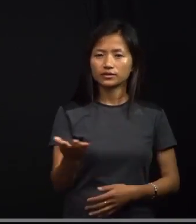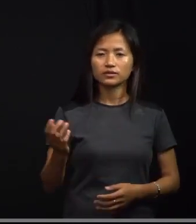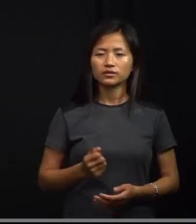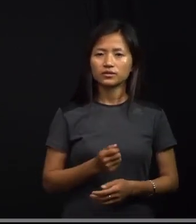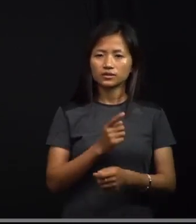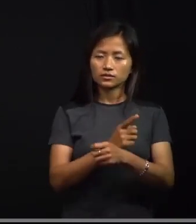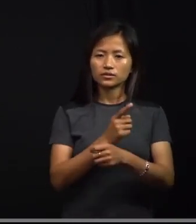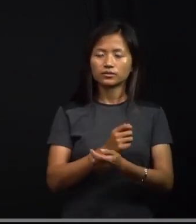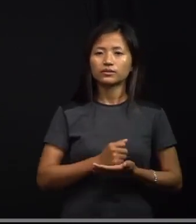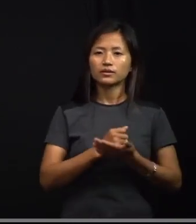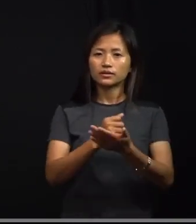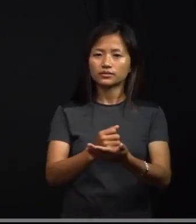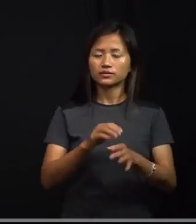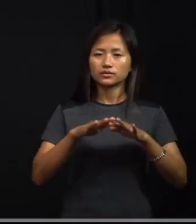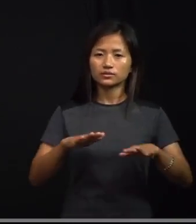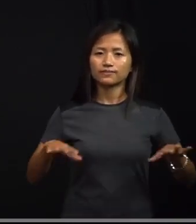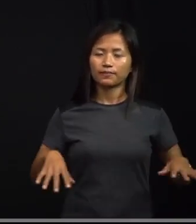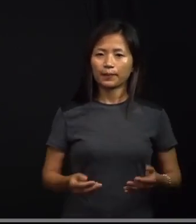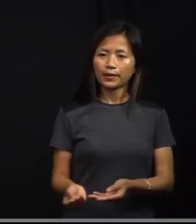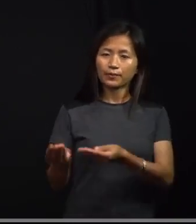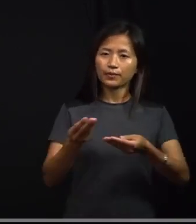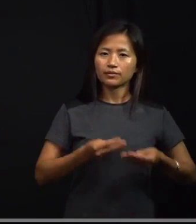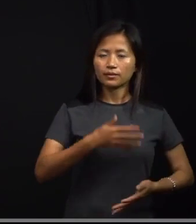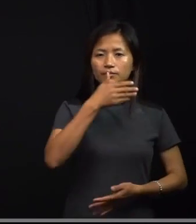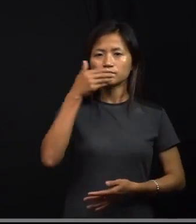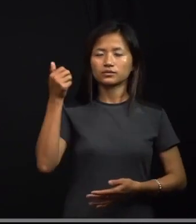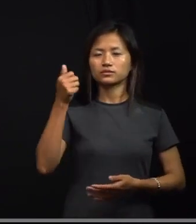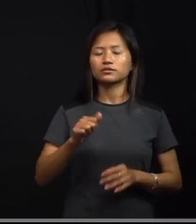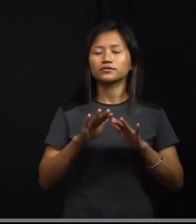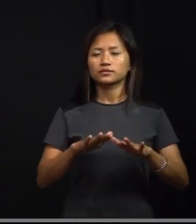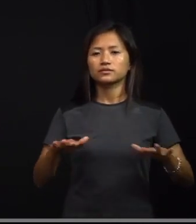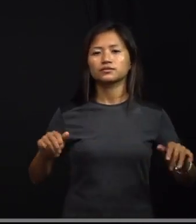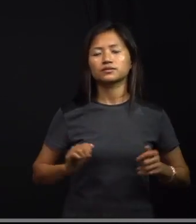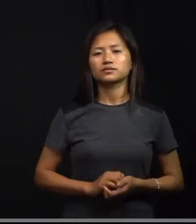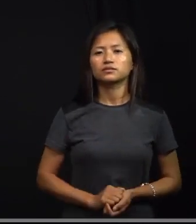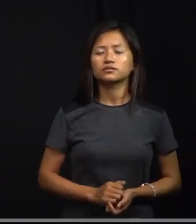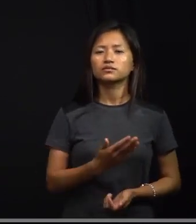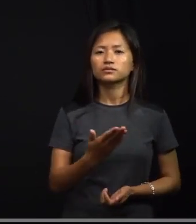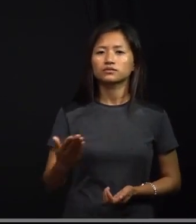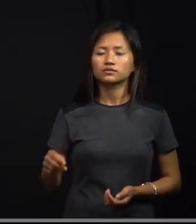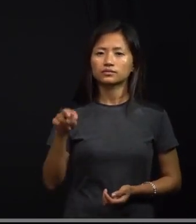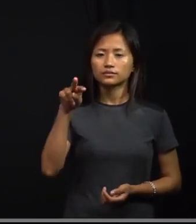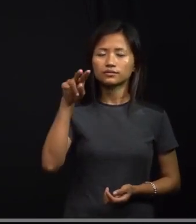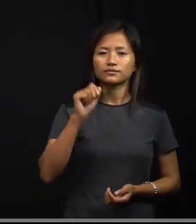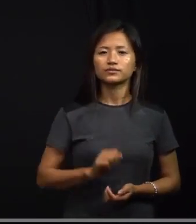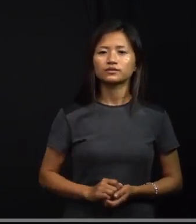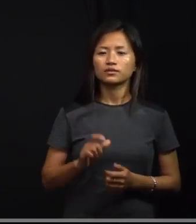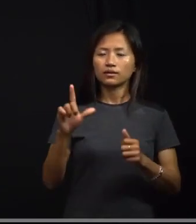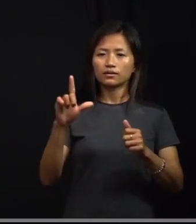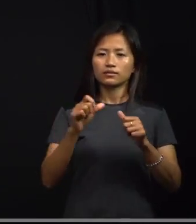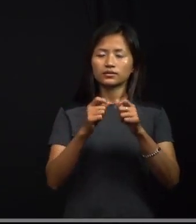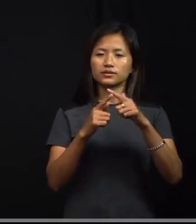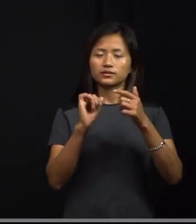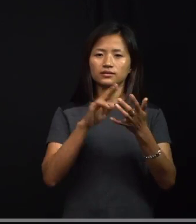help the students to bring out the best of the students. Okay, so those are derived from the Latin word.